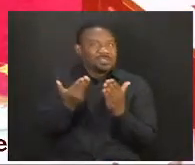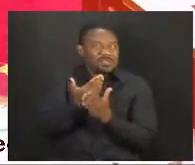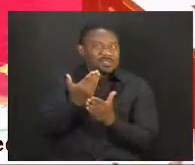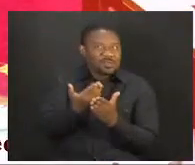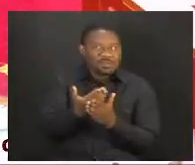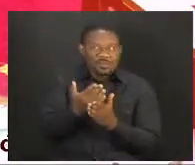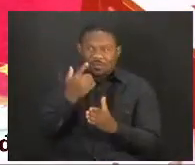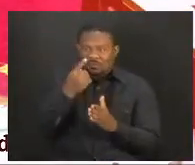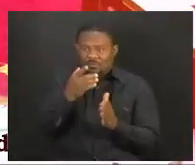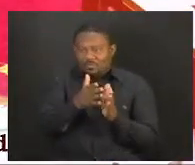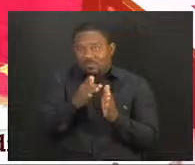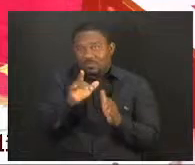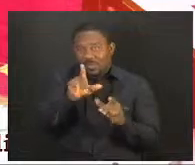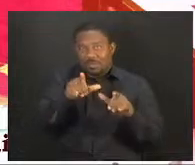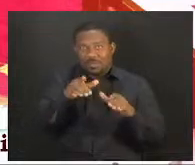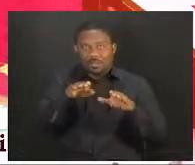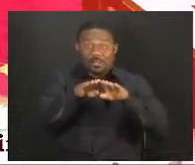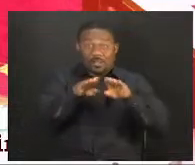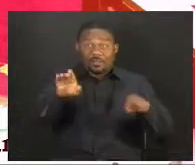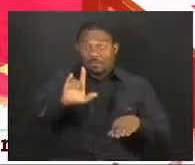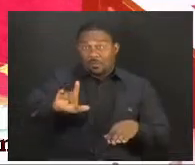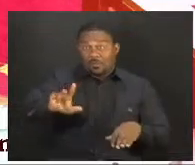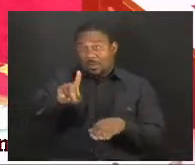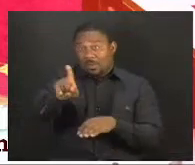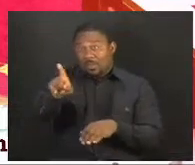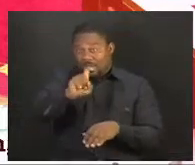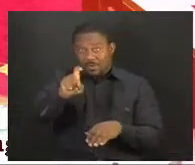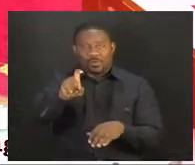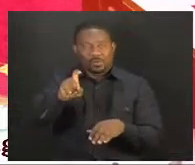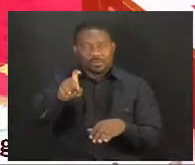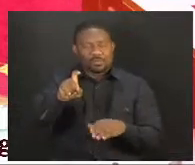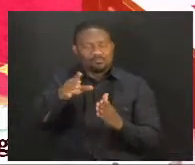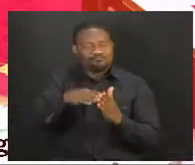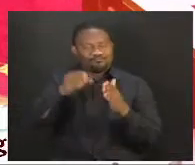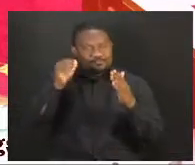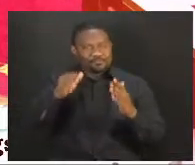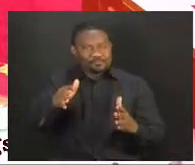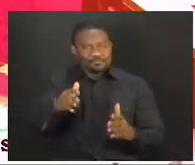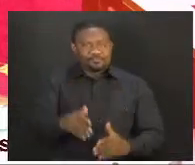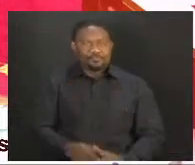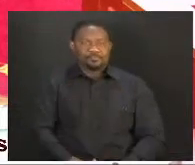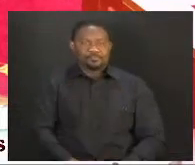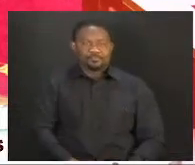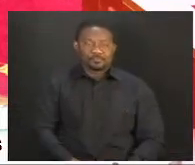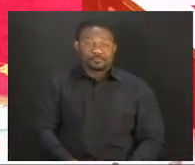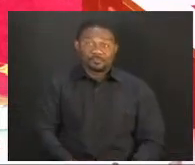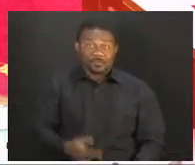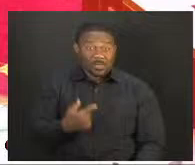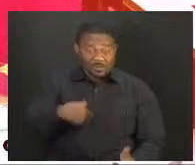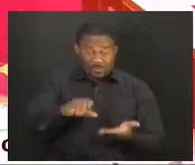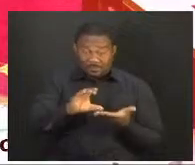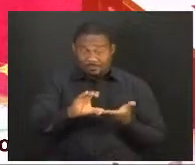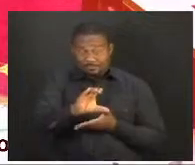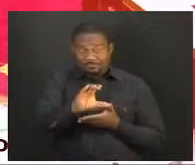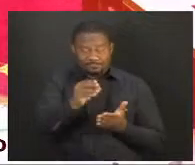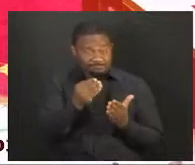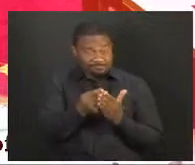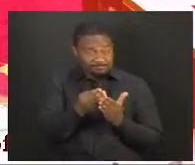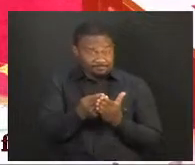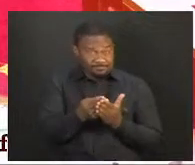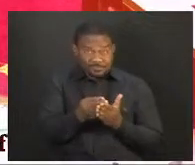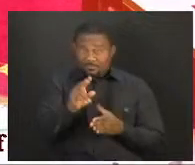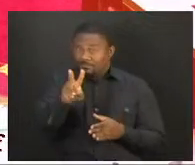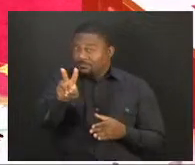Stress initiatives. Mr. Speaker, we have allocated an amount of